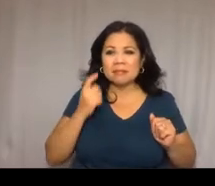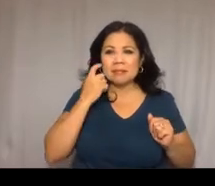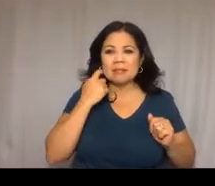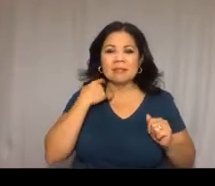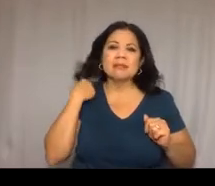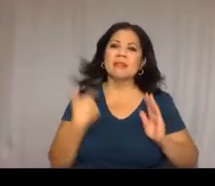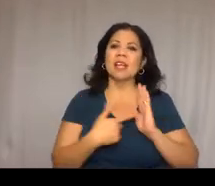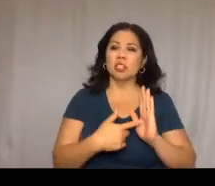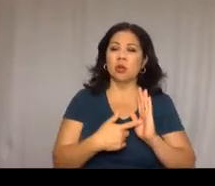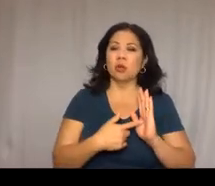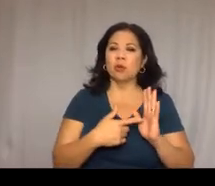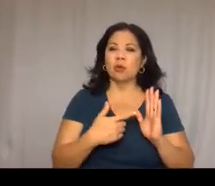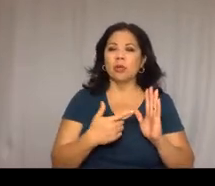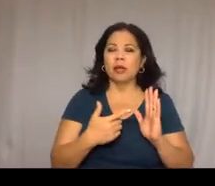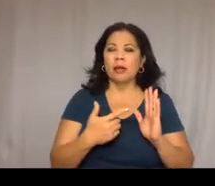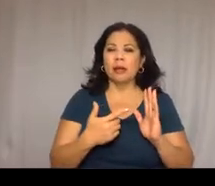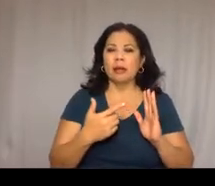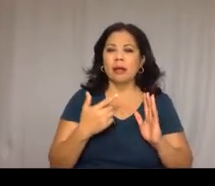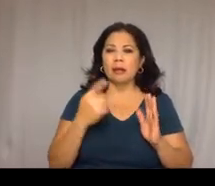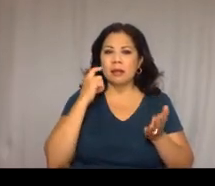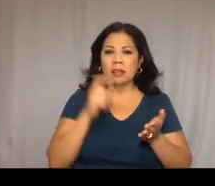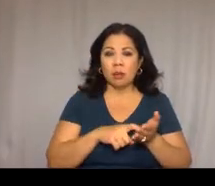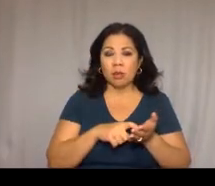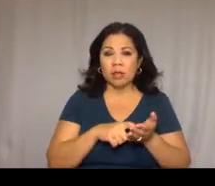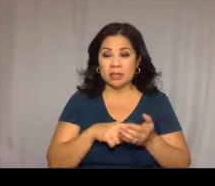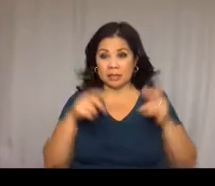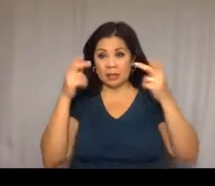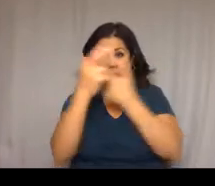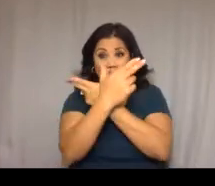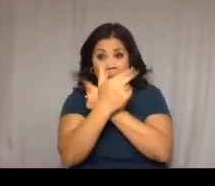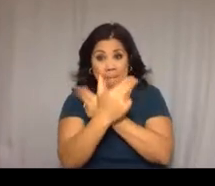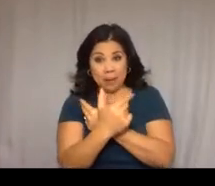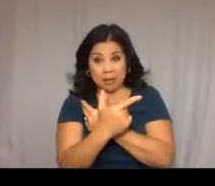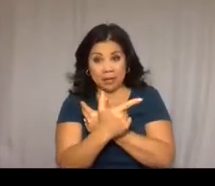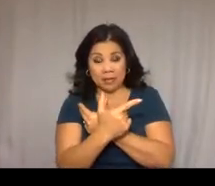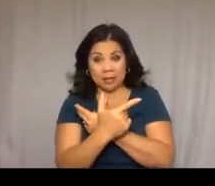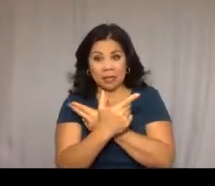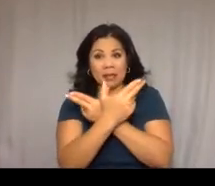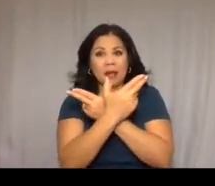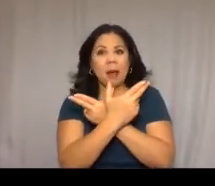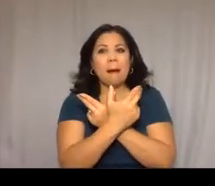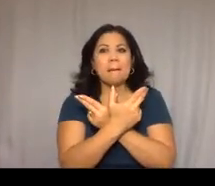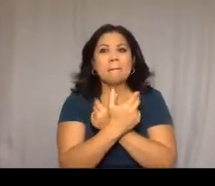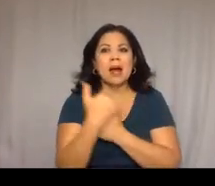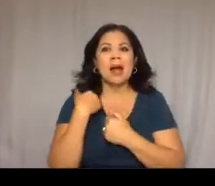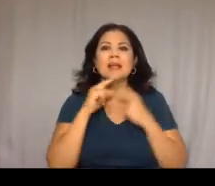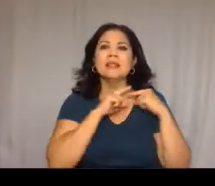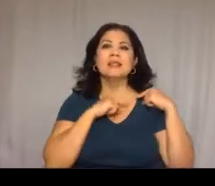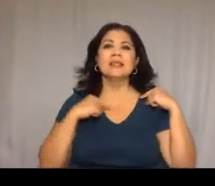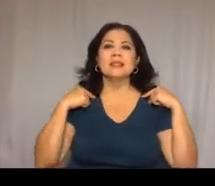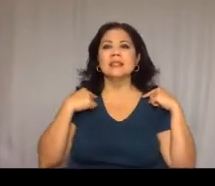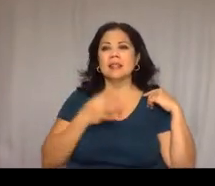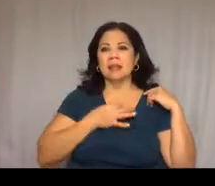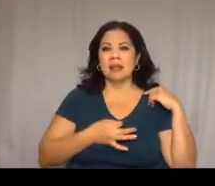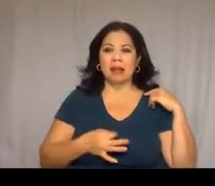again, you notice that my friend the bunny has a little collar, some little buttons,